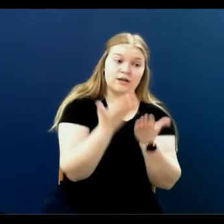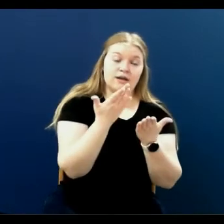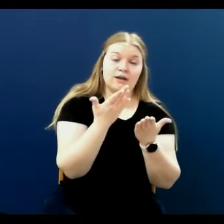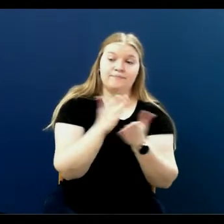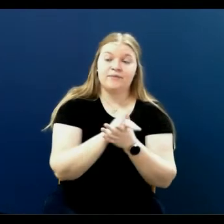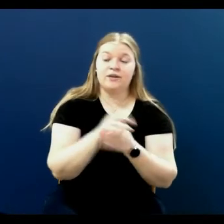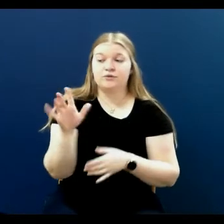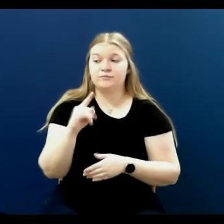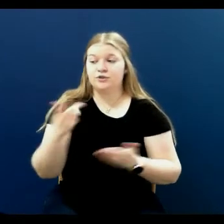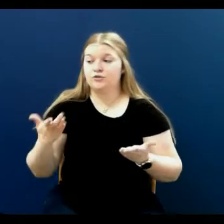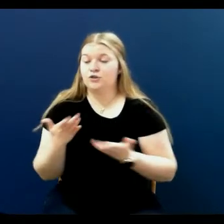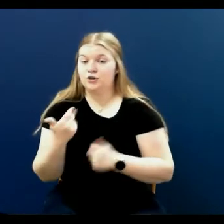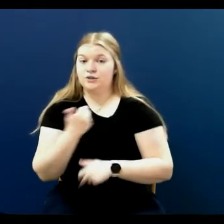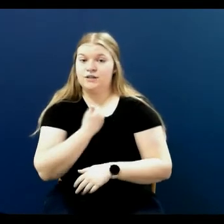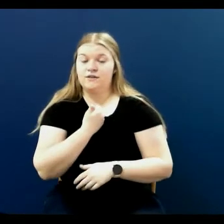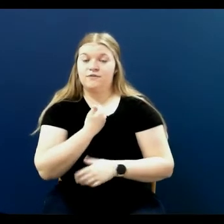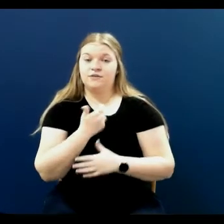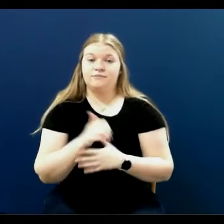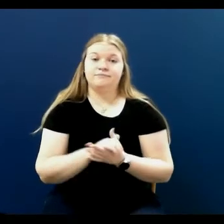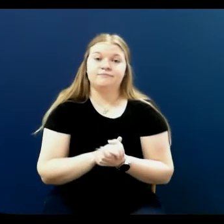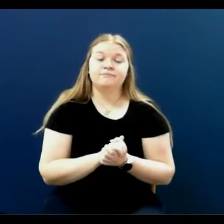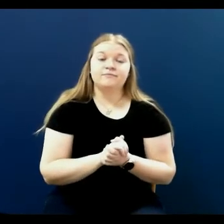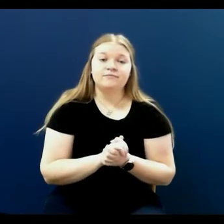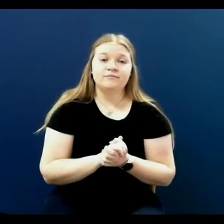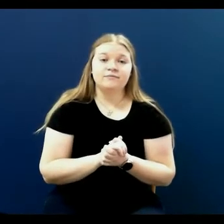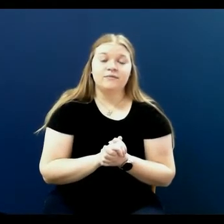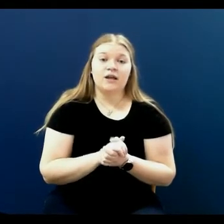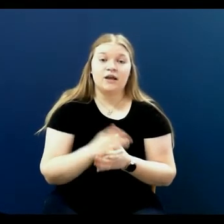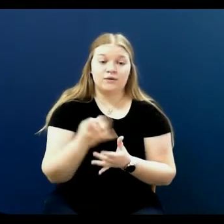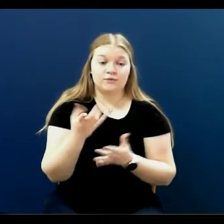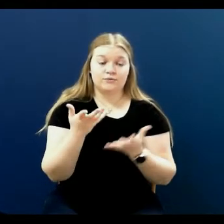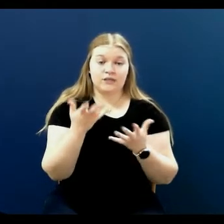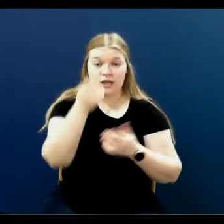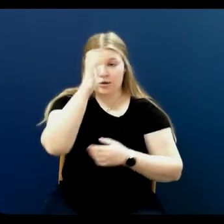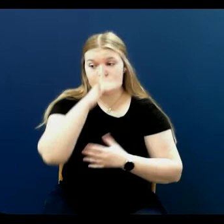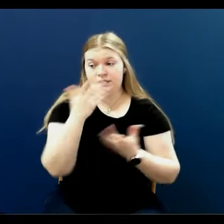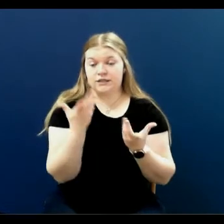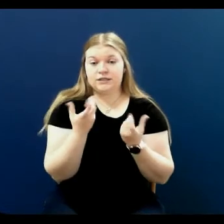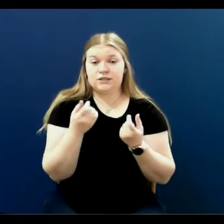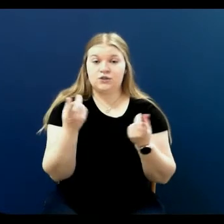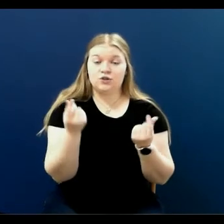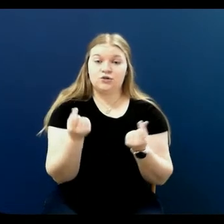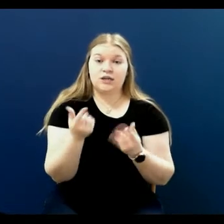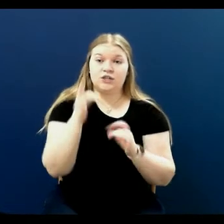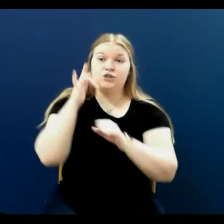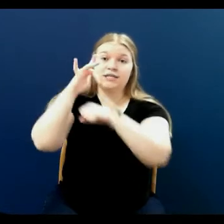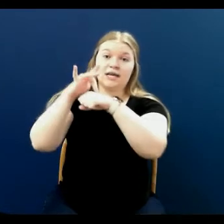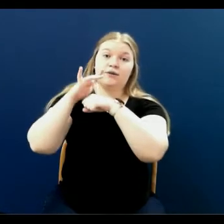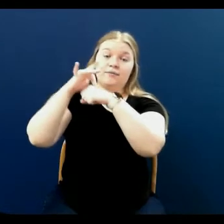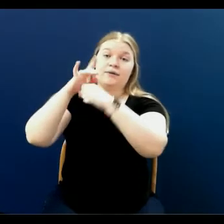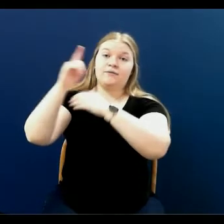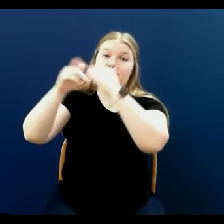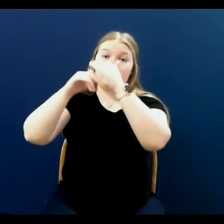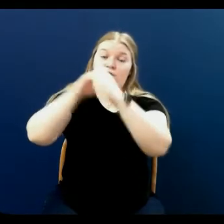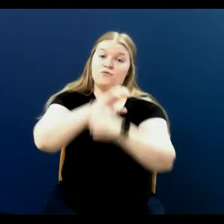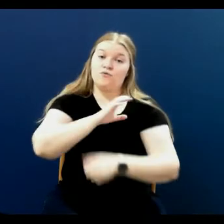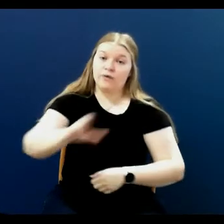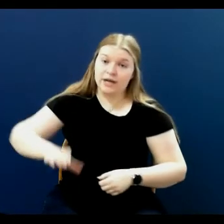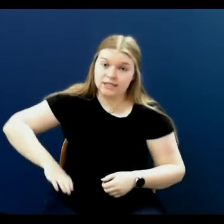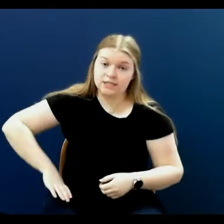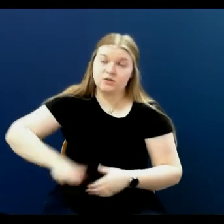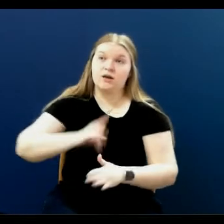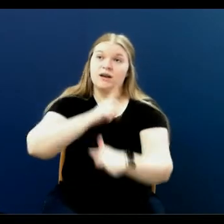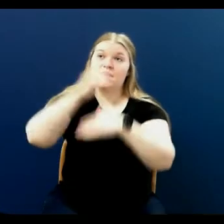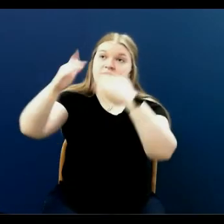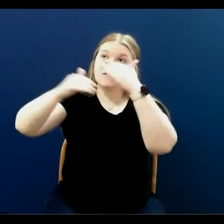by others around us. And so this is what God wants us to do as we set our mind on the things of Christ, or that we're